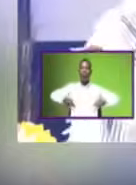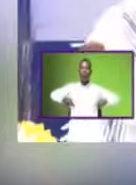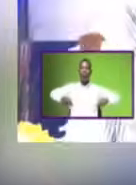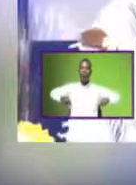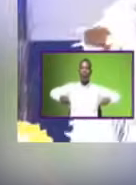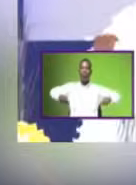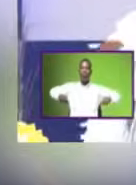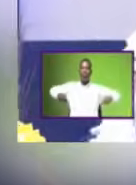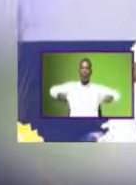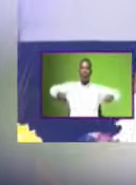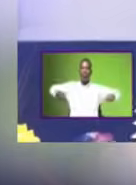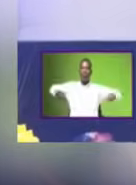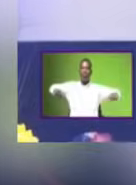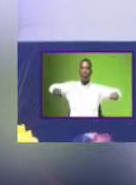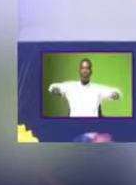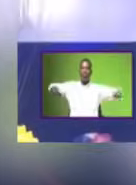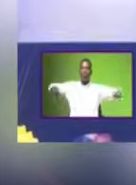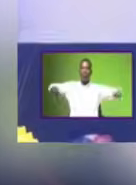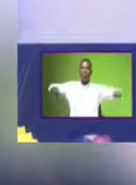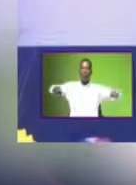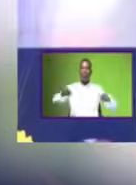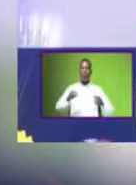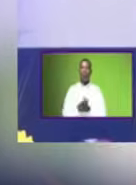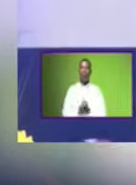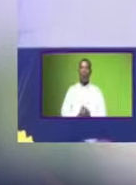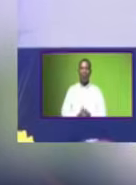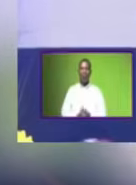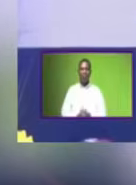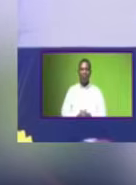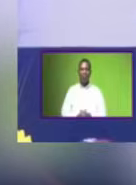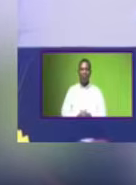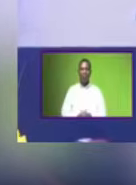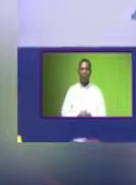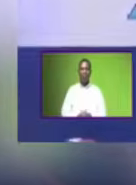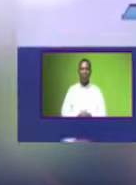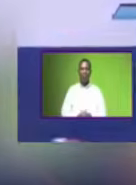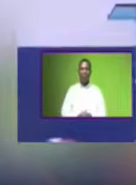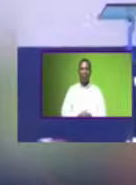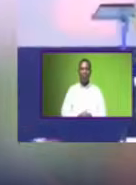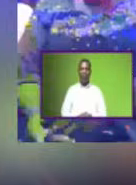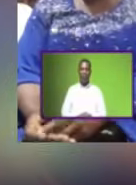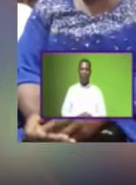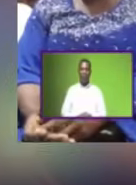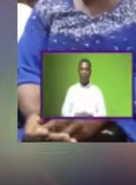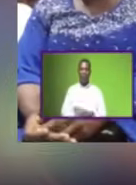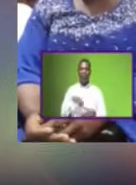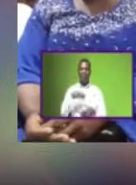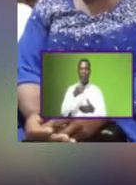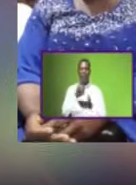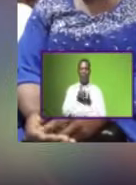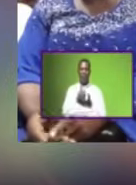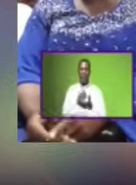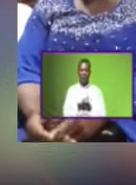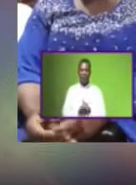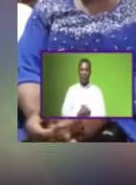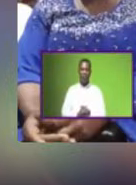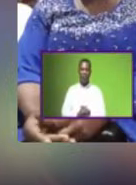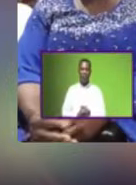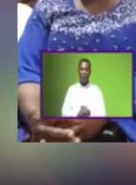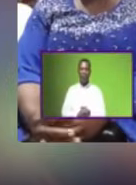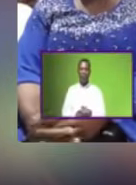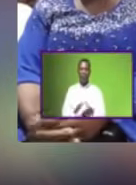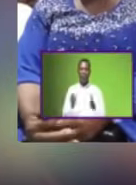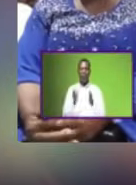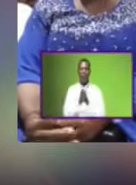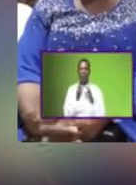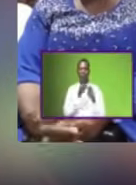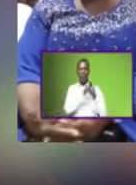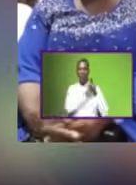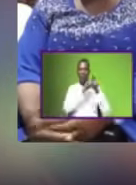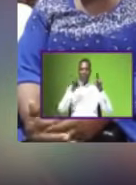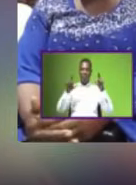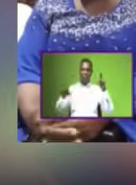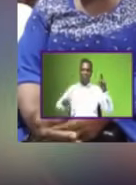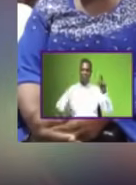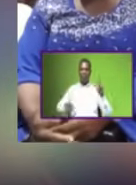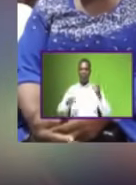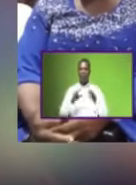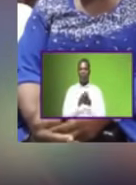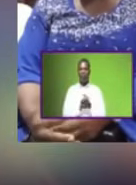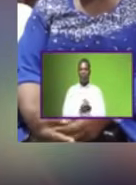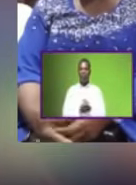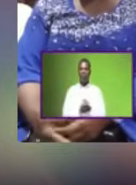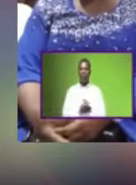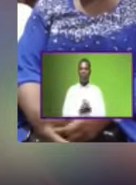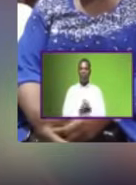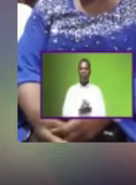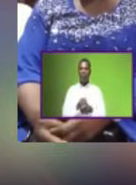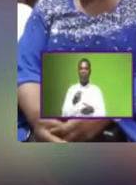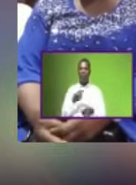now going to open my wings and tentacles. Amen. Amen. Amen. Praise the Lord.